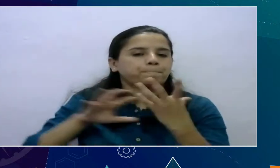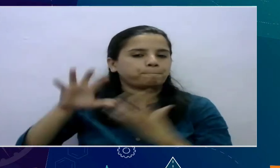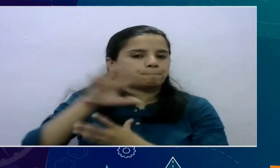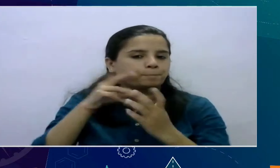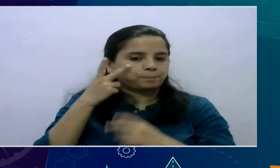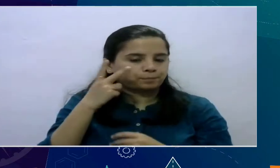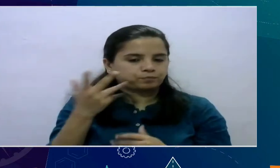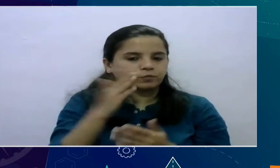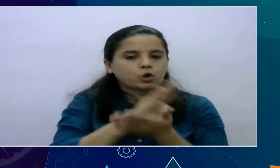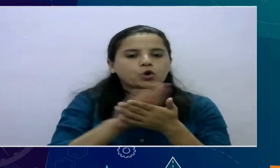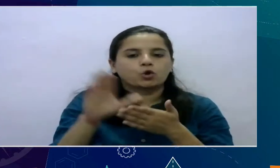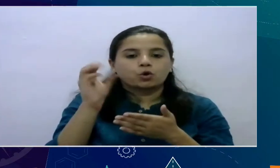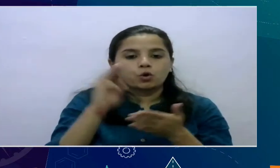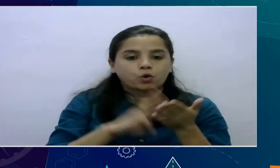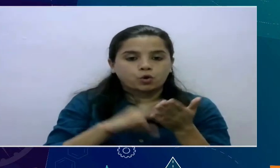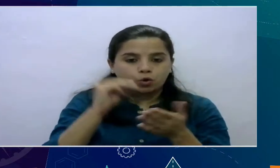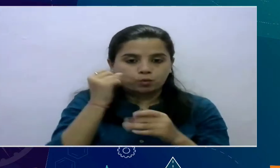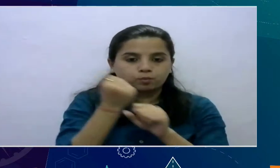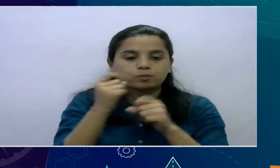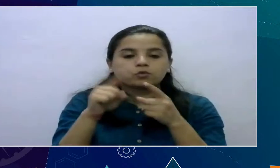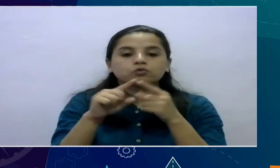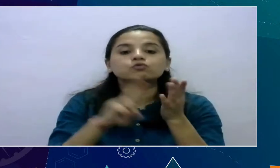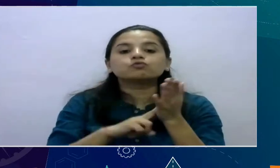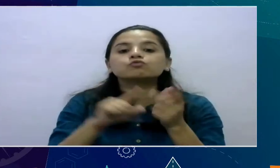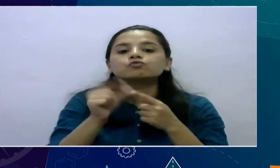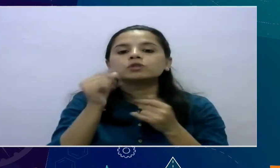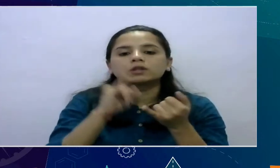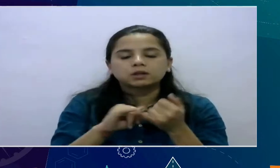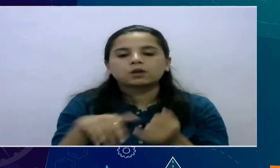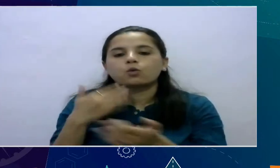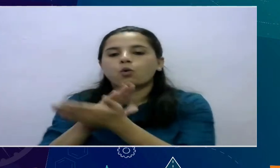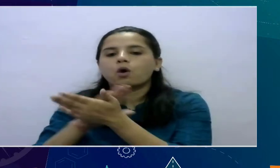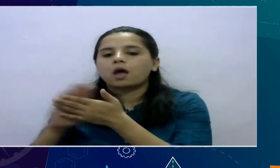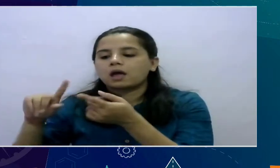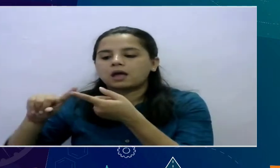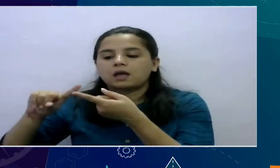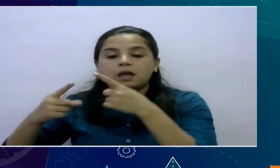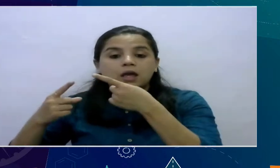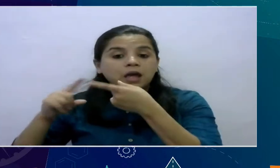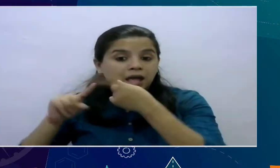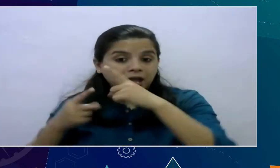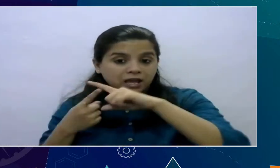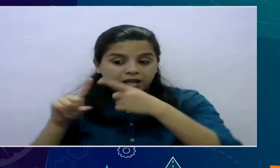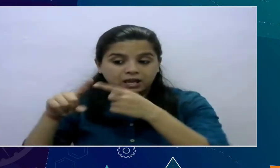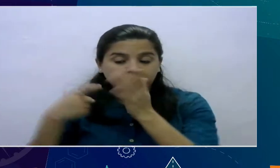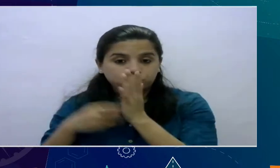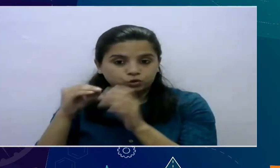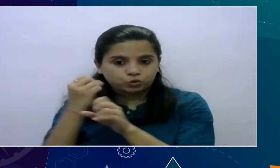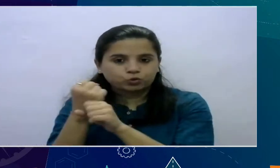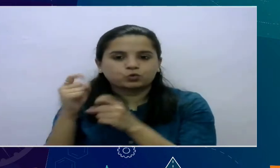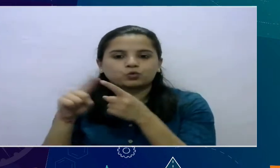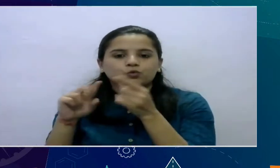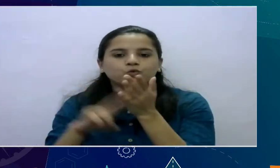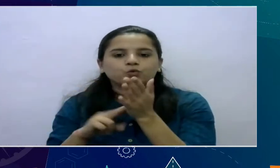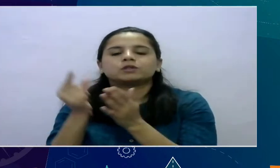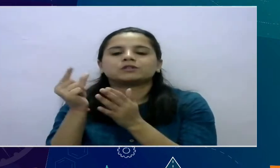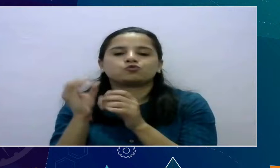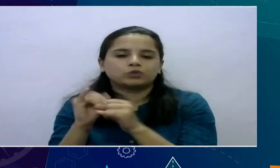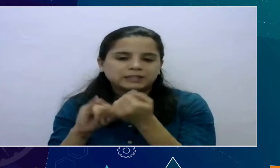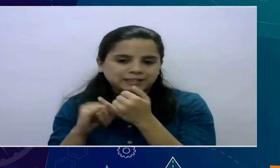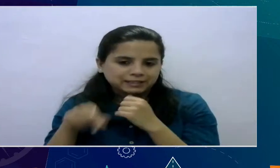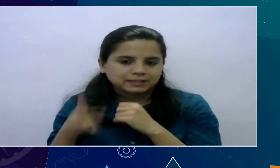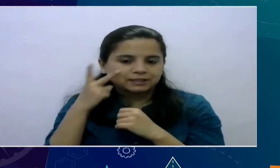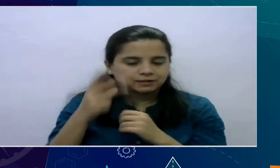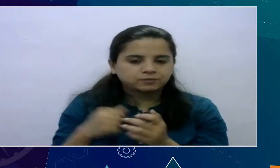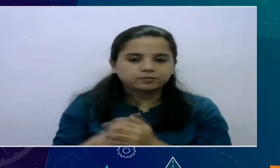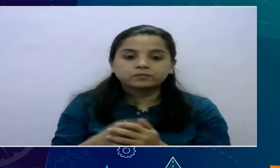that is homogeneous mixture, solution, and heterogeneous mixture, that is colloidal suspension. Okay. So if